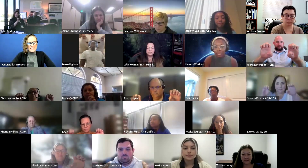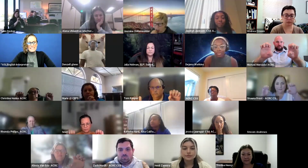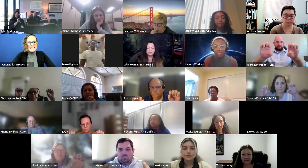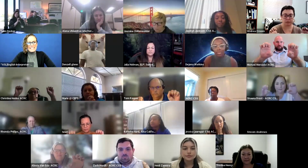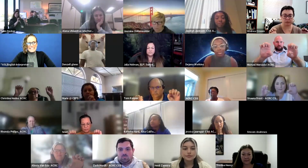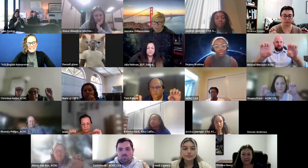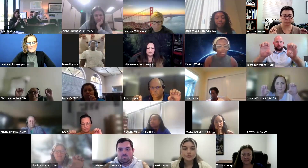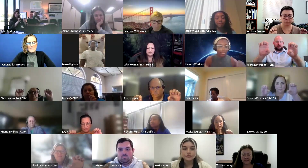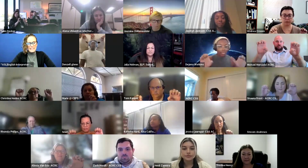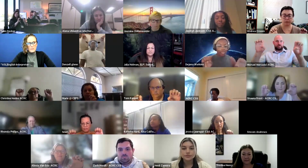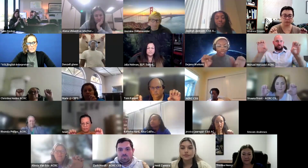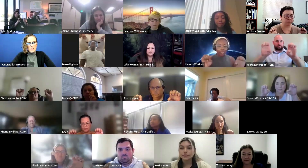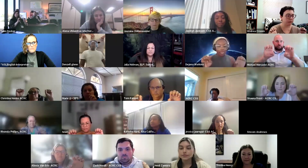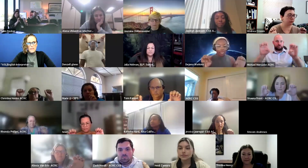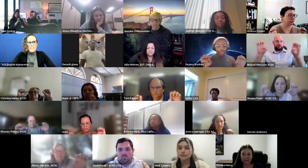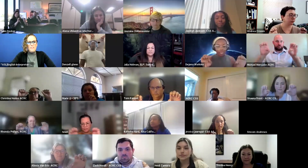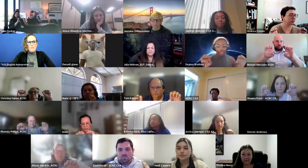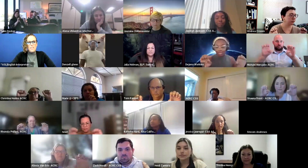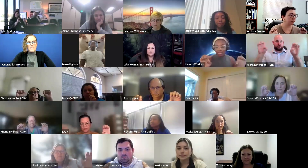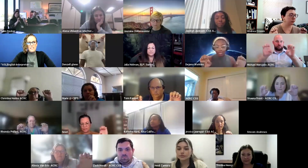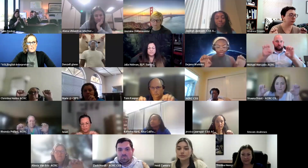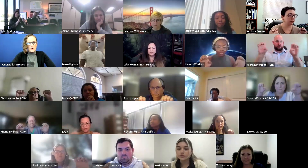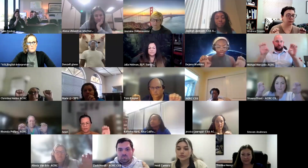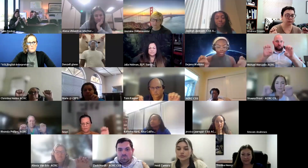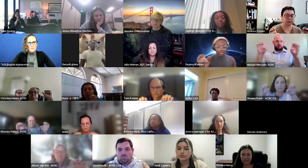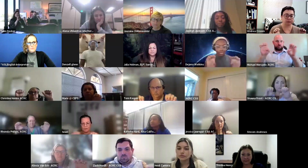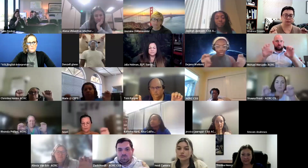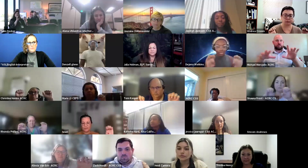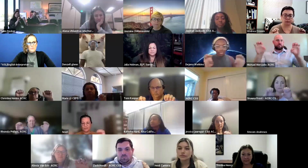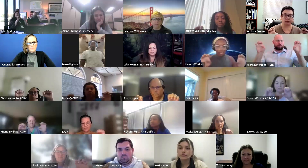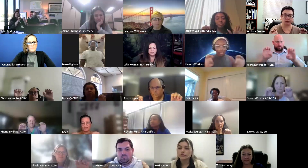hands. It's an E in sign language, and then you shake it like so.